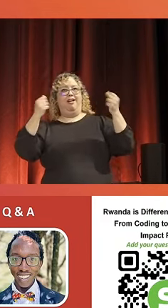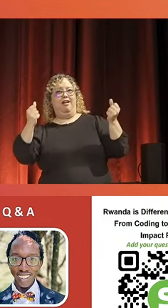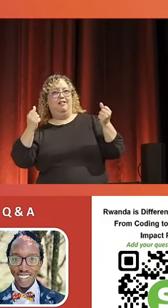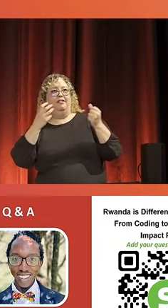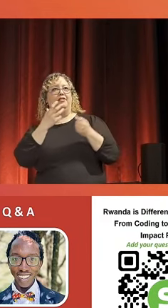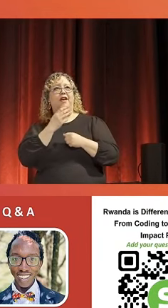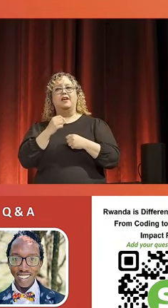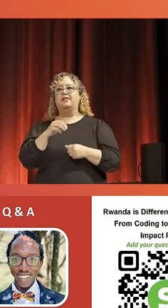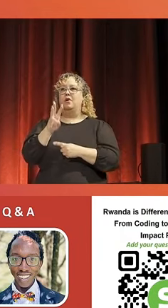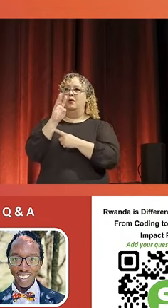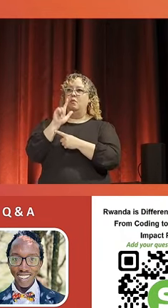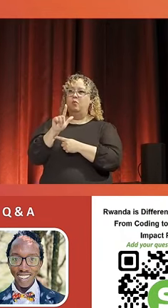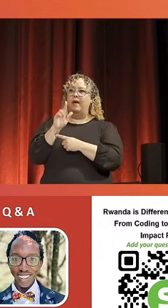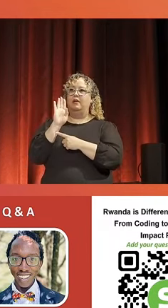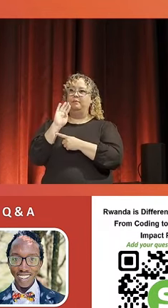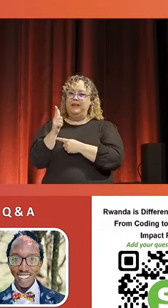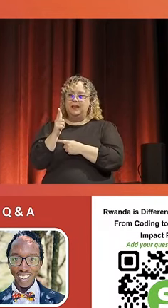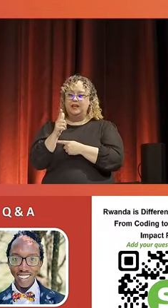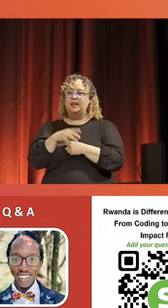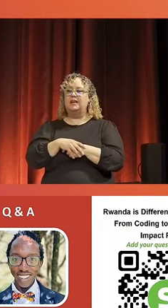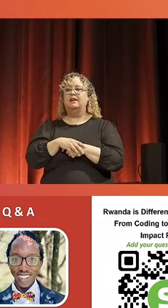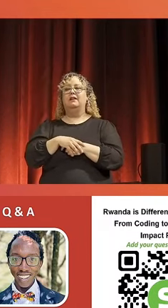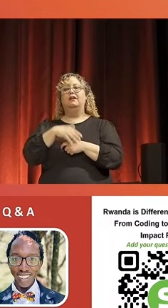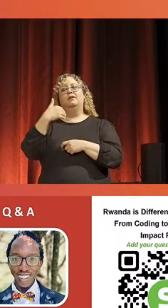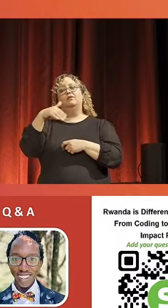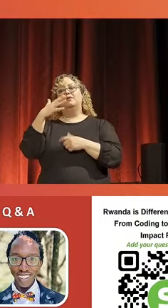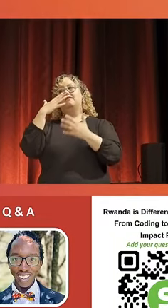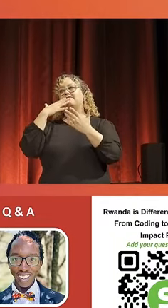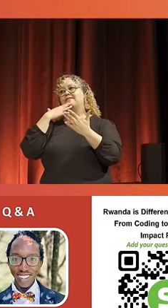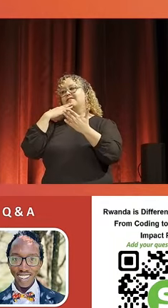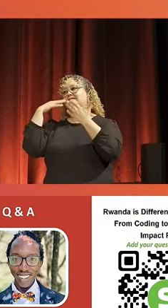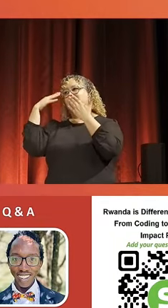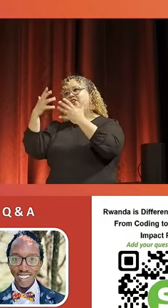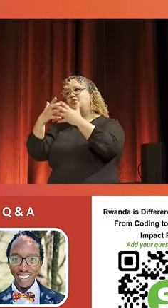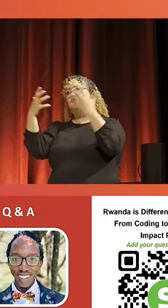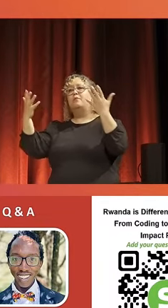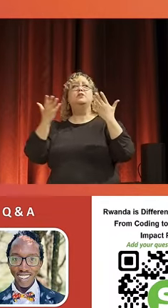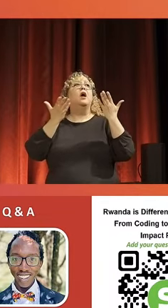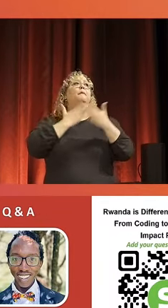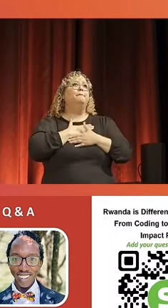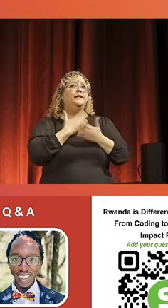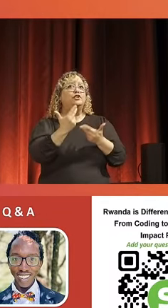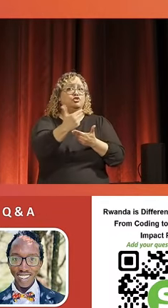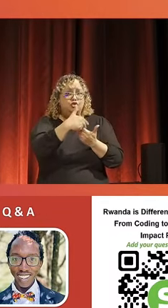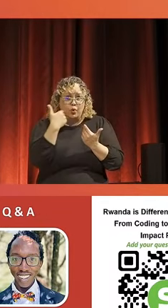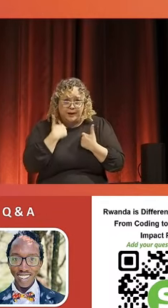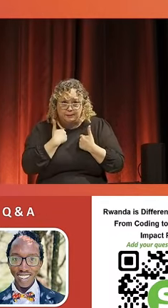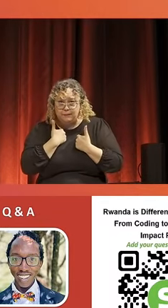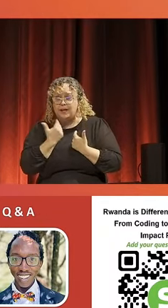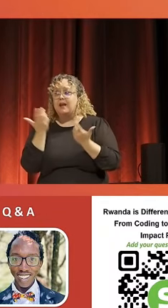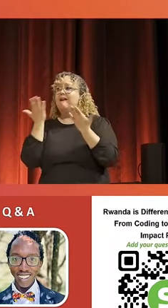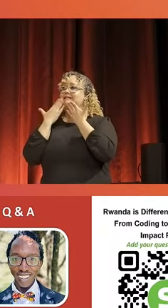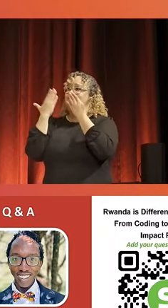and message. And want to say thank you so much. Everybody, please join me in thanking Peter.